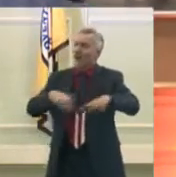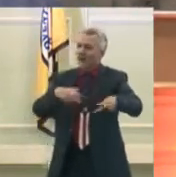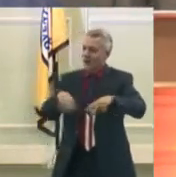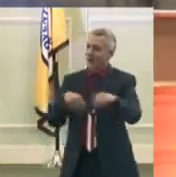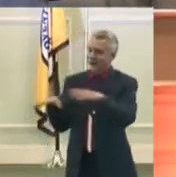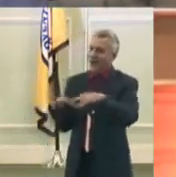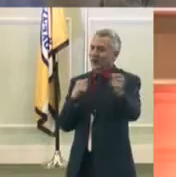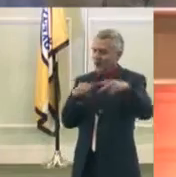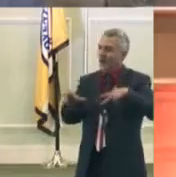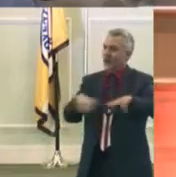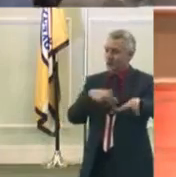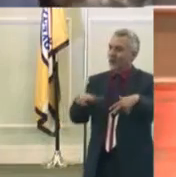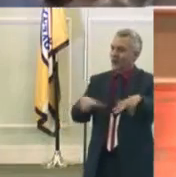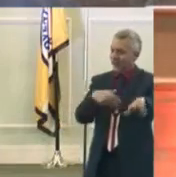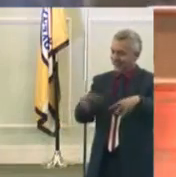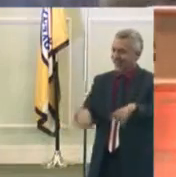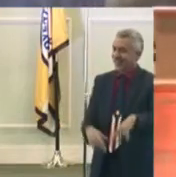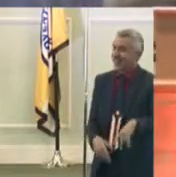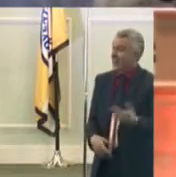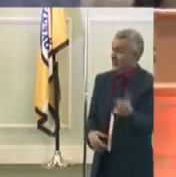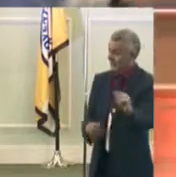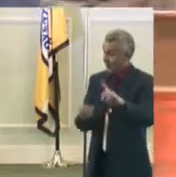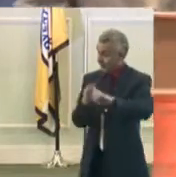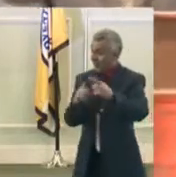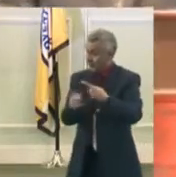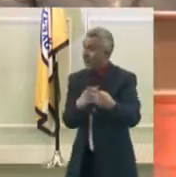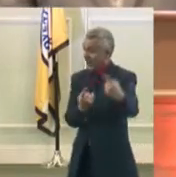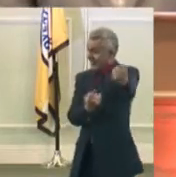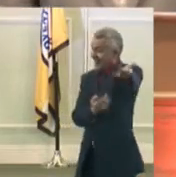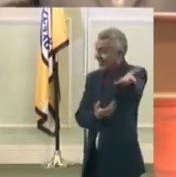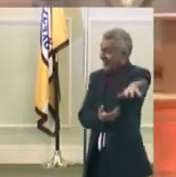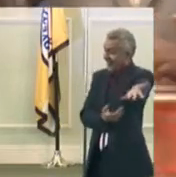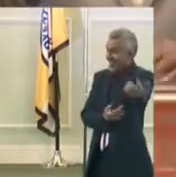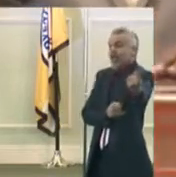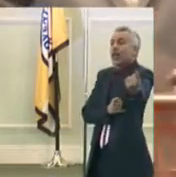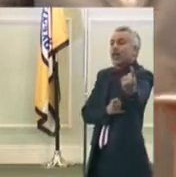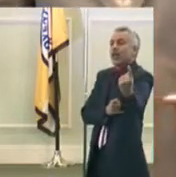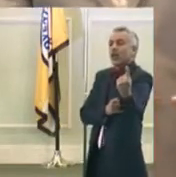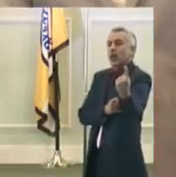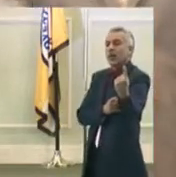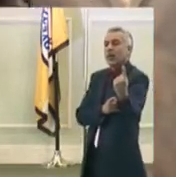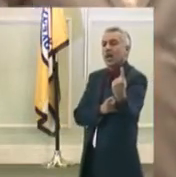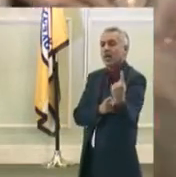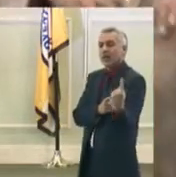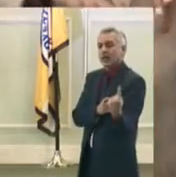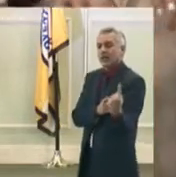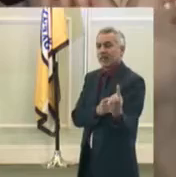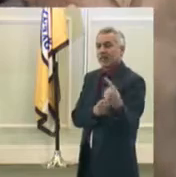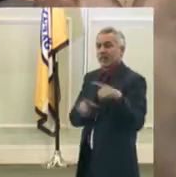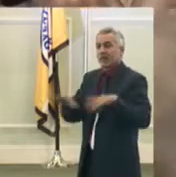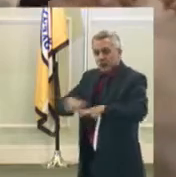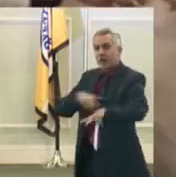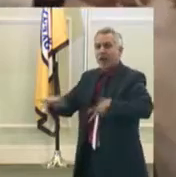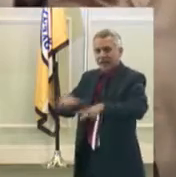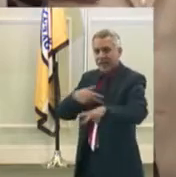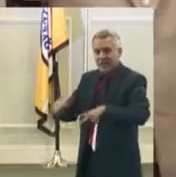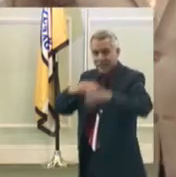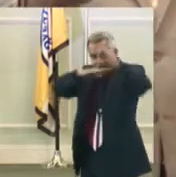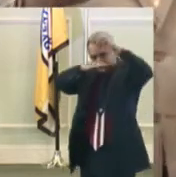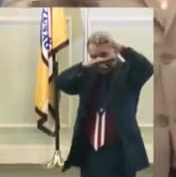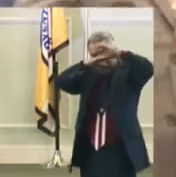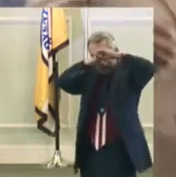traveled at night. So likely he'd been traveling all night, which made sense. When the guy said, hey, I don't want to wake all my children up and get these. Remember, in the homes, everything